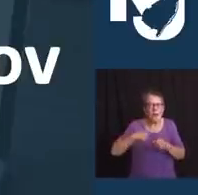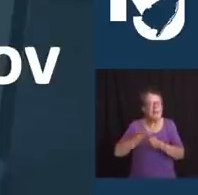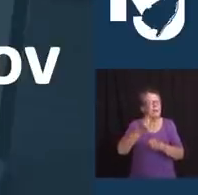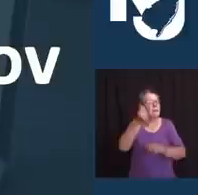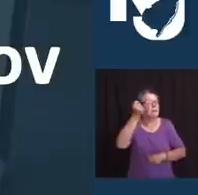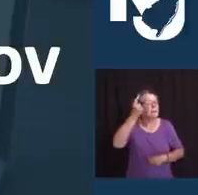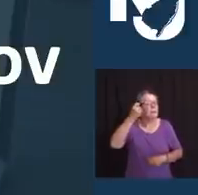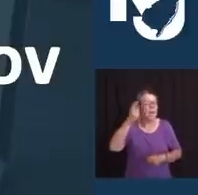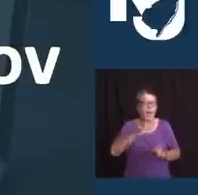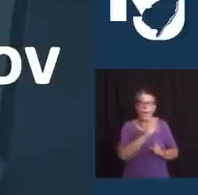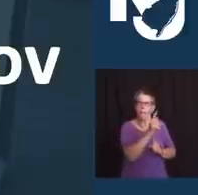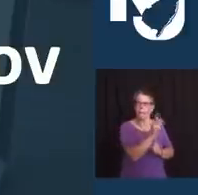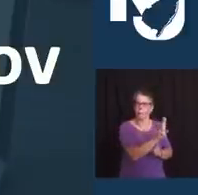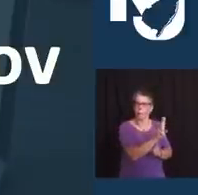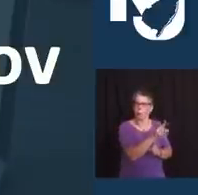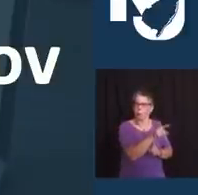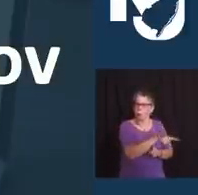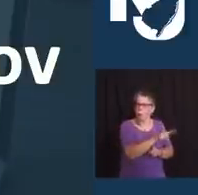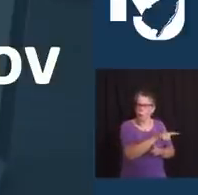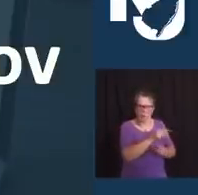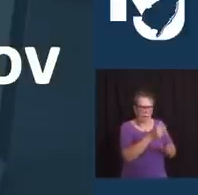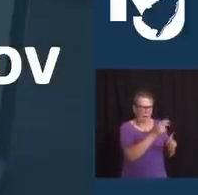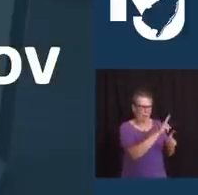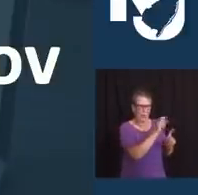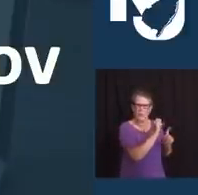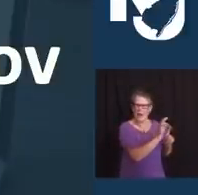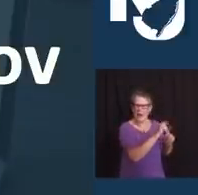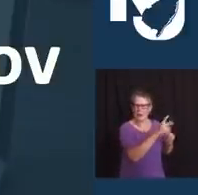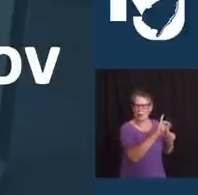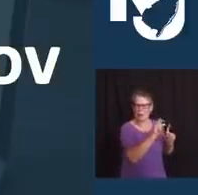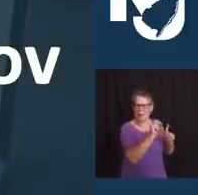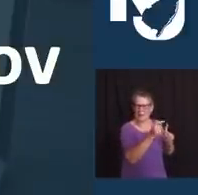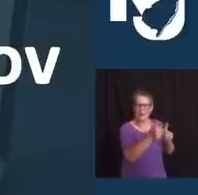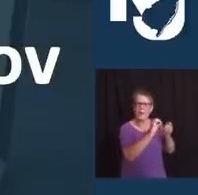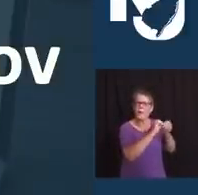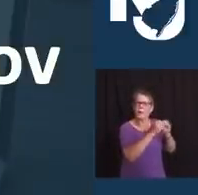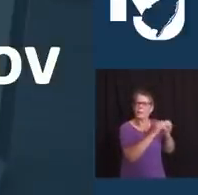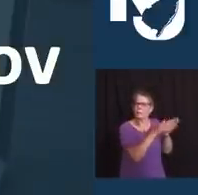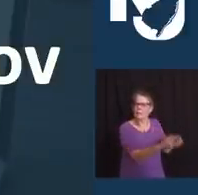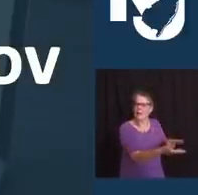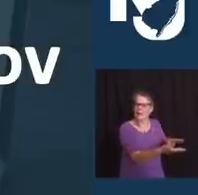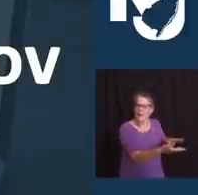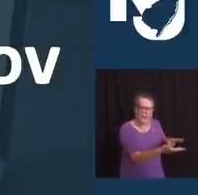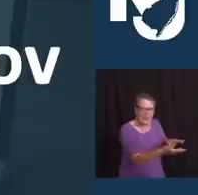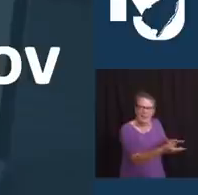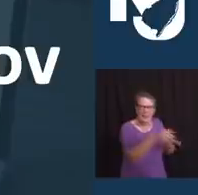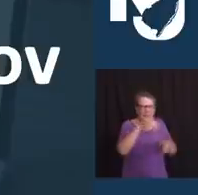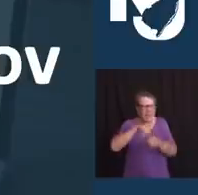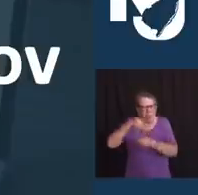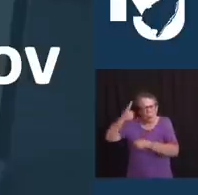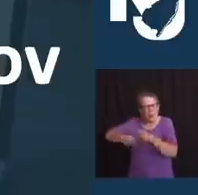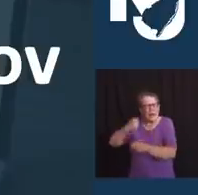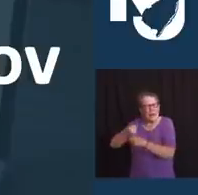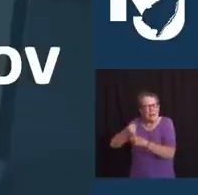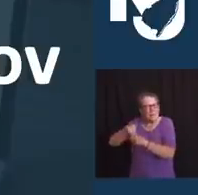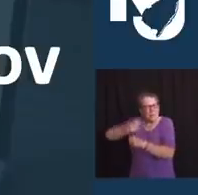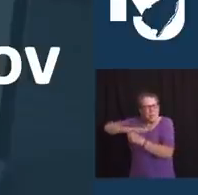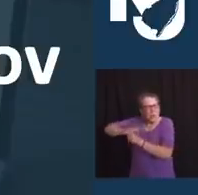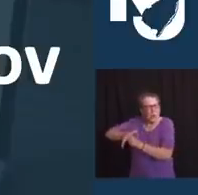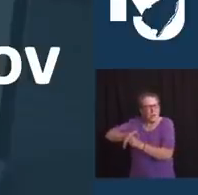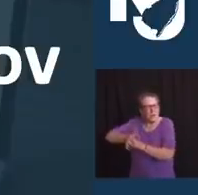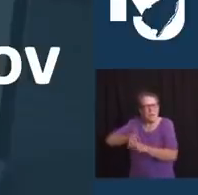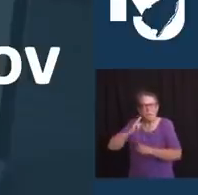proves this. The vaccines can't make the coronavirus go away. This virus is with us and likely will be for some